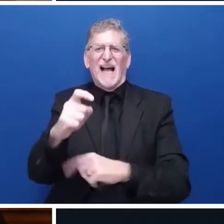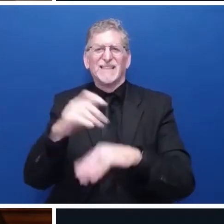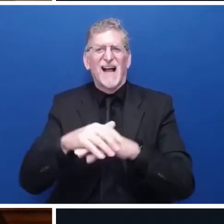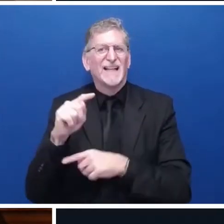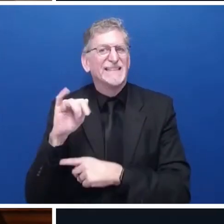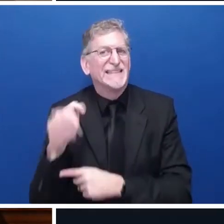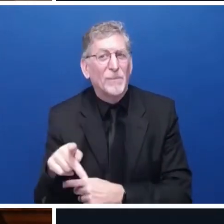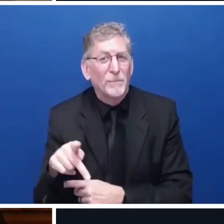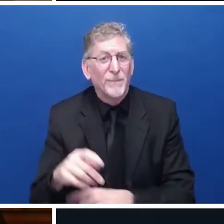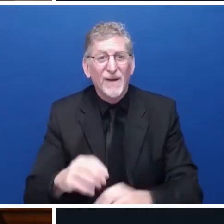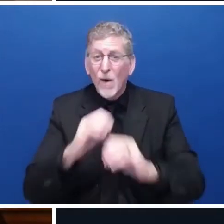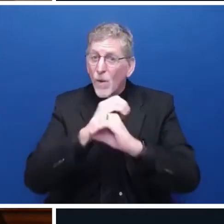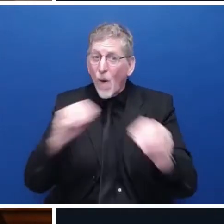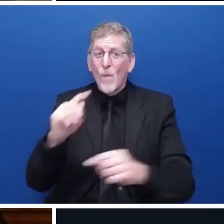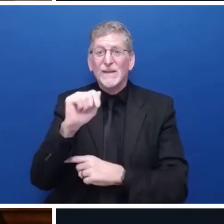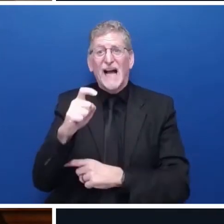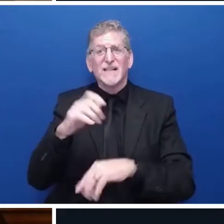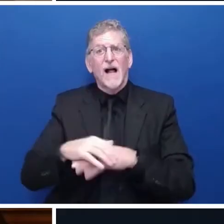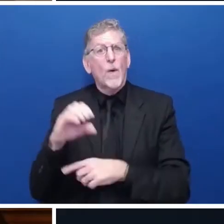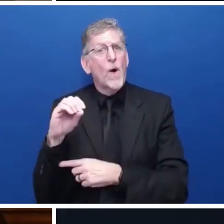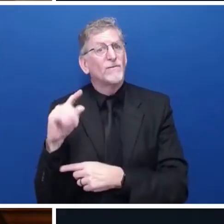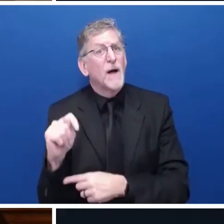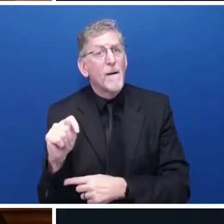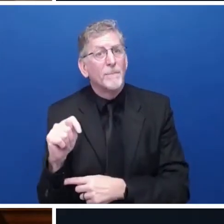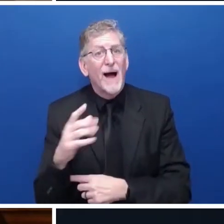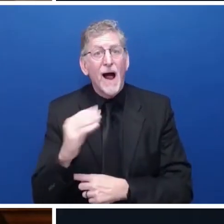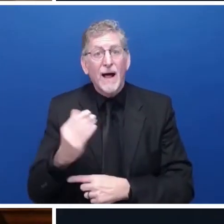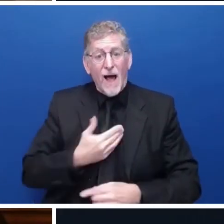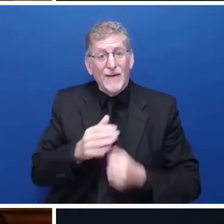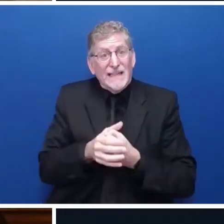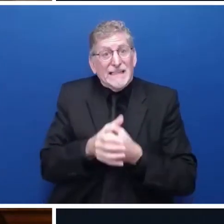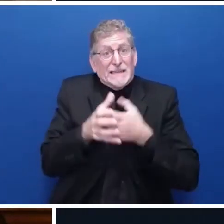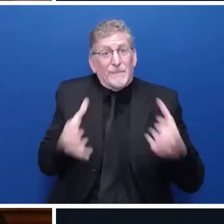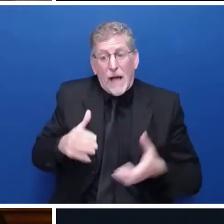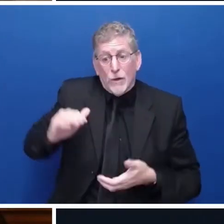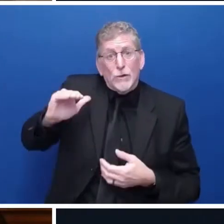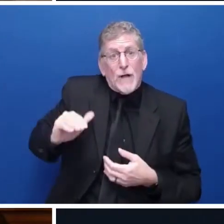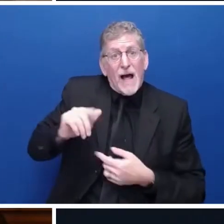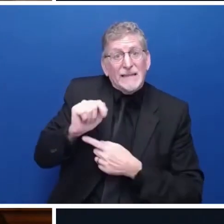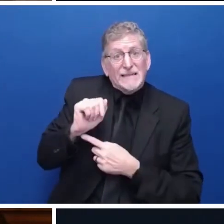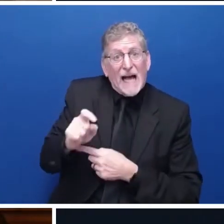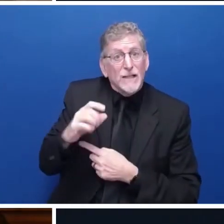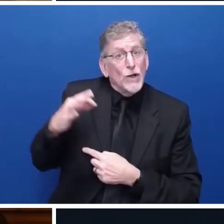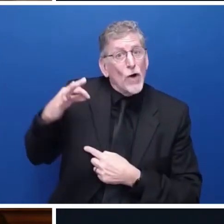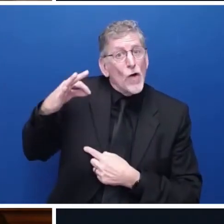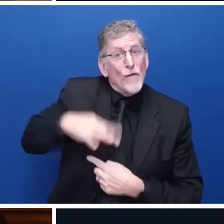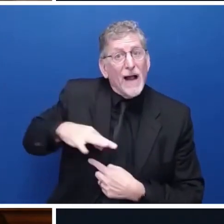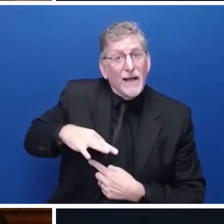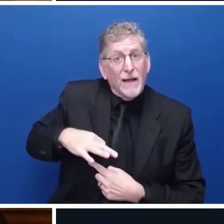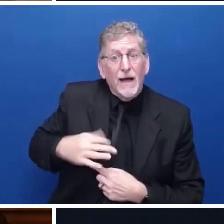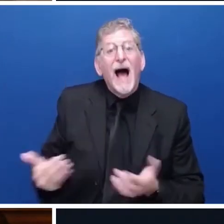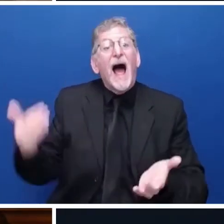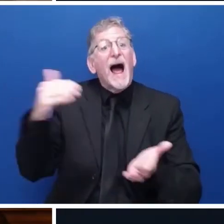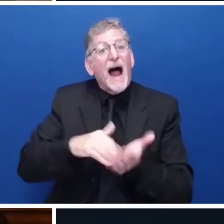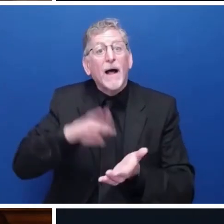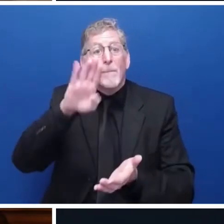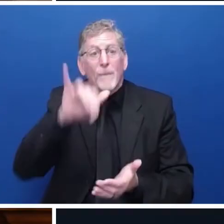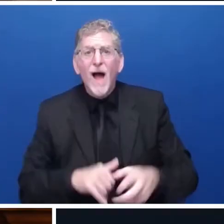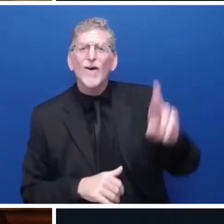her expanded child tax credit done again by Republicans, Megan and her husband will take home more